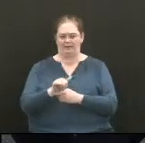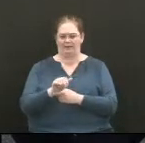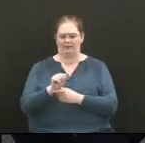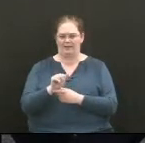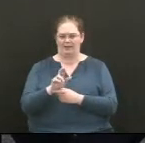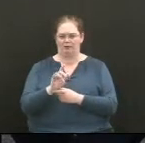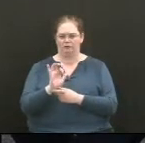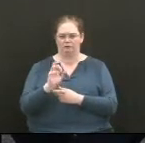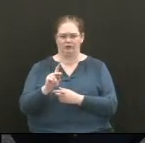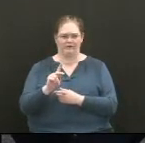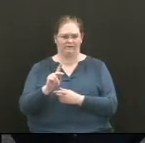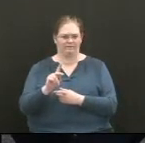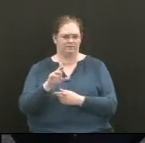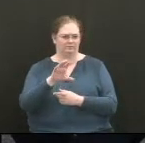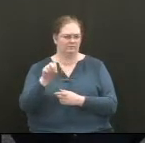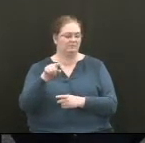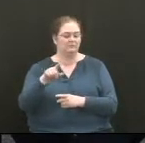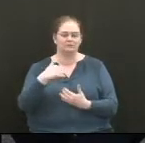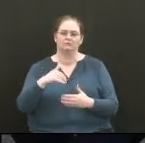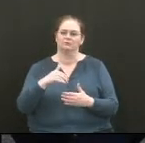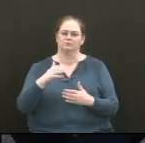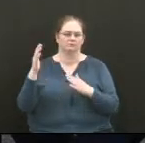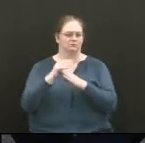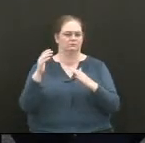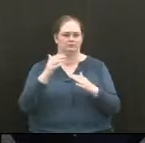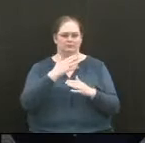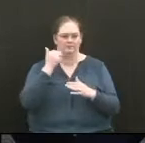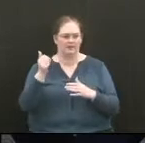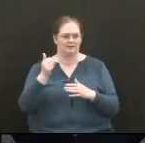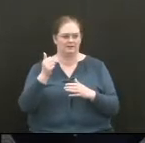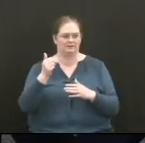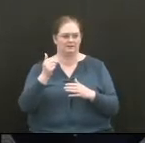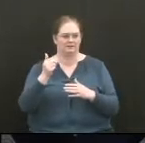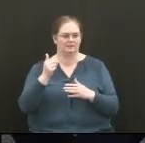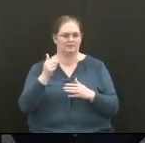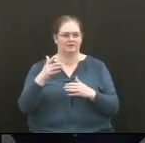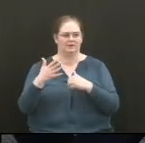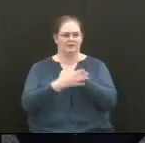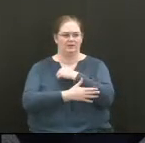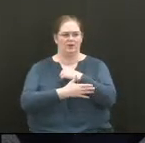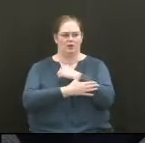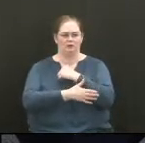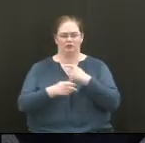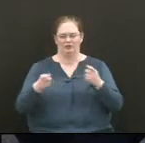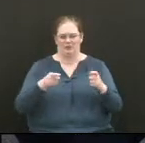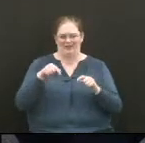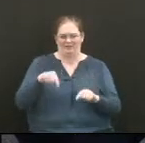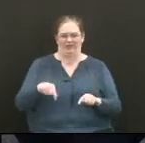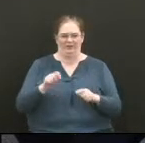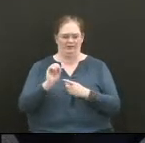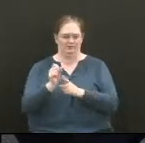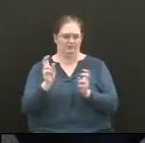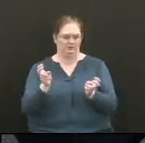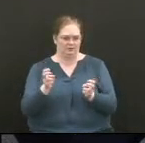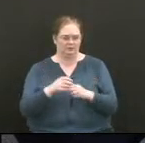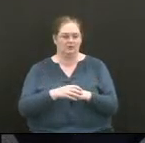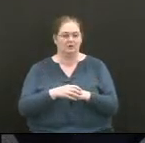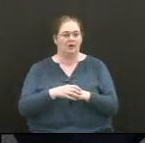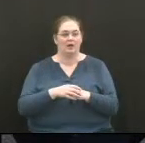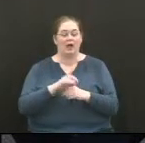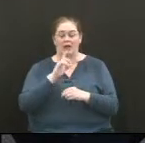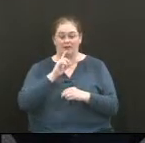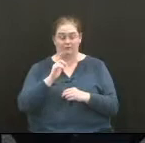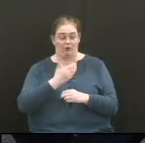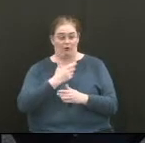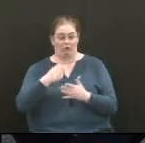is, in our view, arguably the best firm, the best law firm in the country to handle these matters, at a fraction of what the